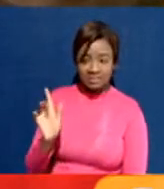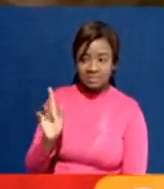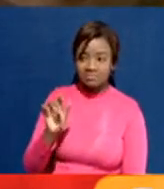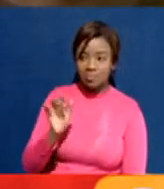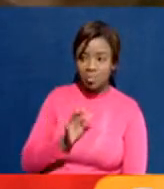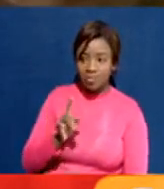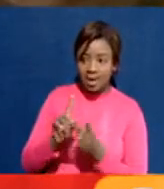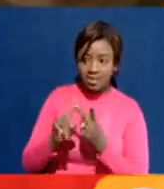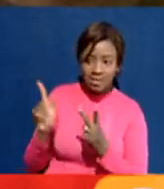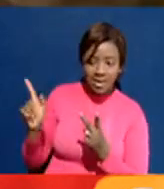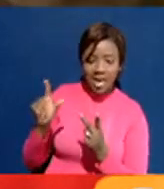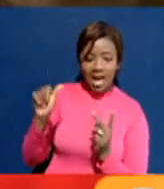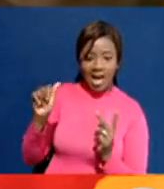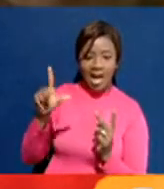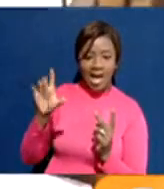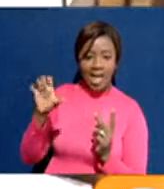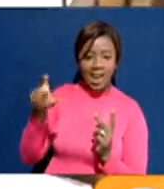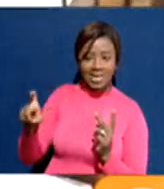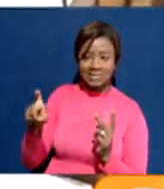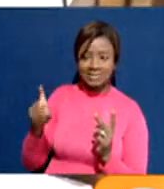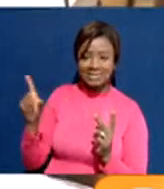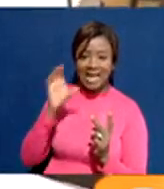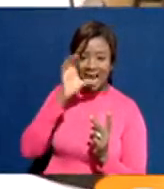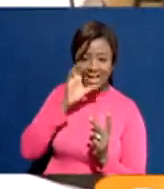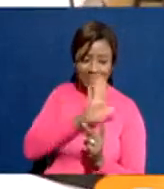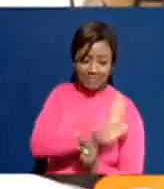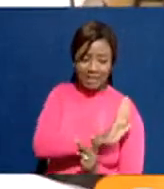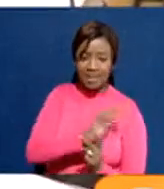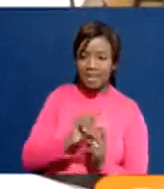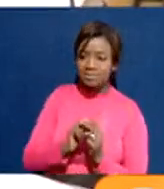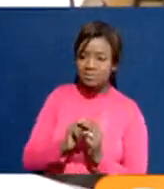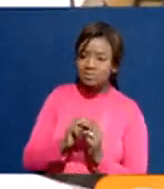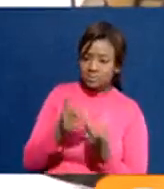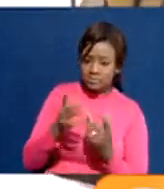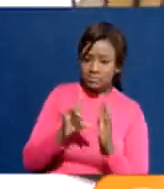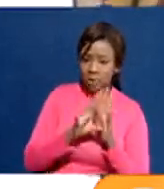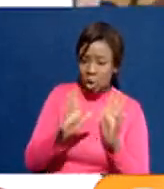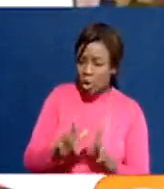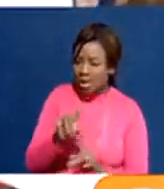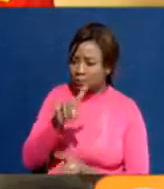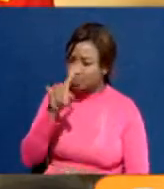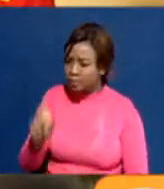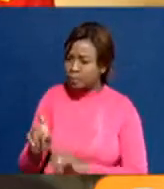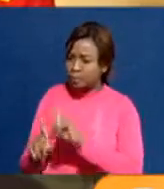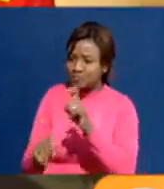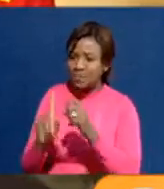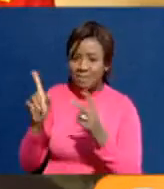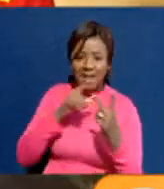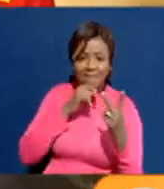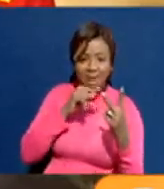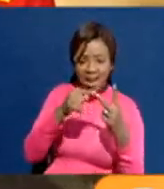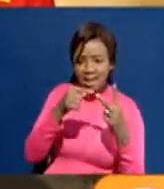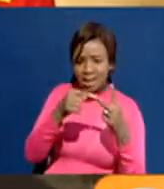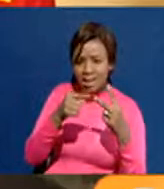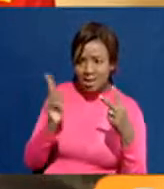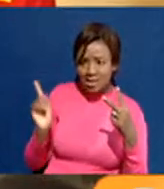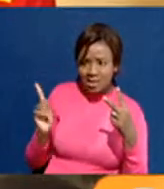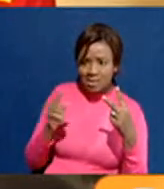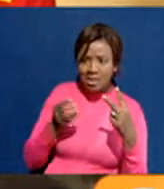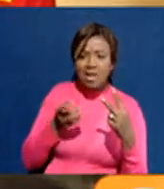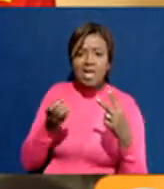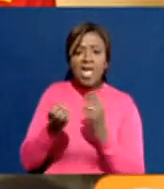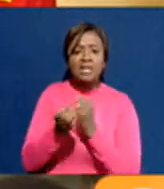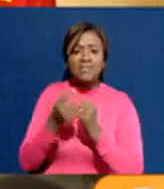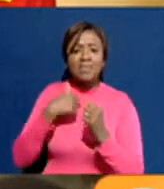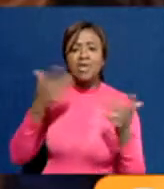and his cousin Alex Maina Uchogo were cross-examined by the prosecutor, Uchogo having a difficult time explaining his whereabouts